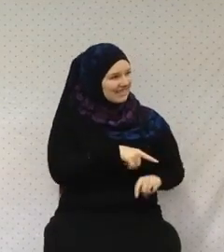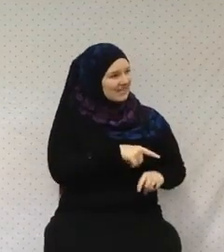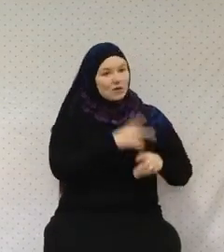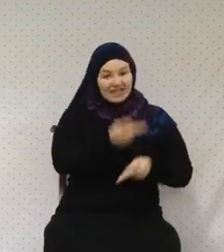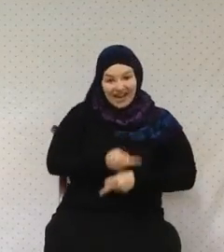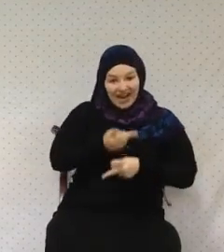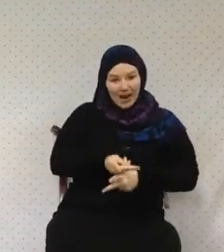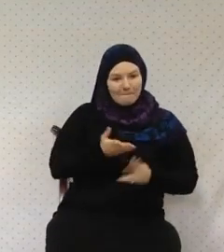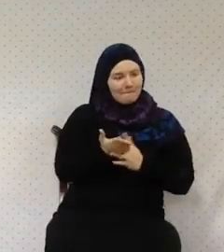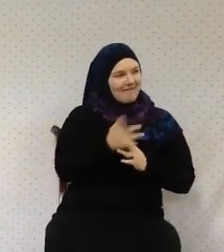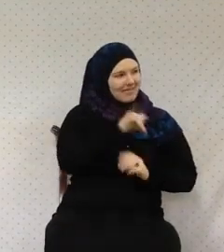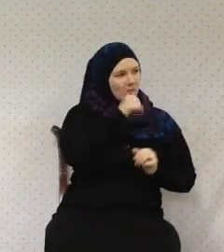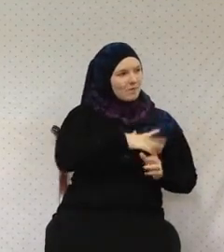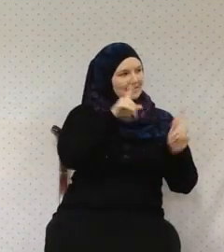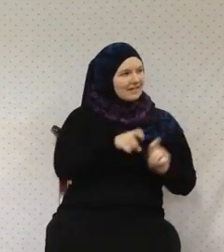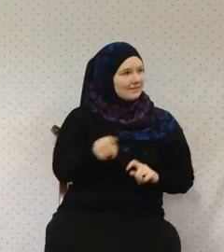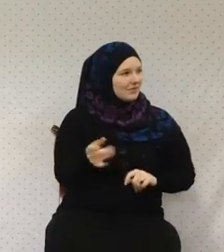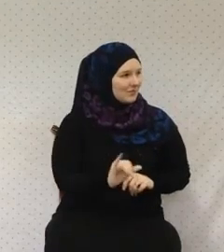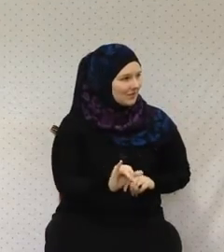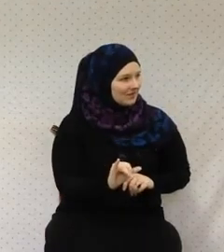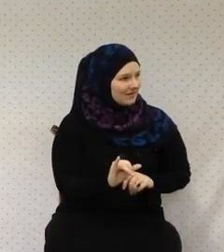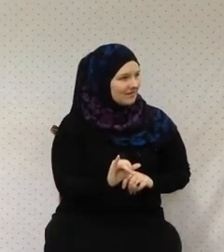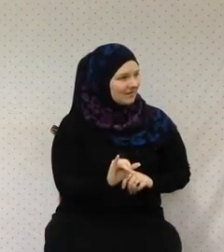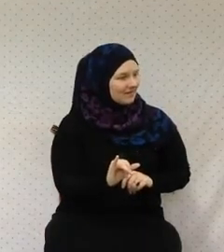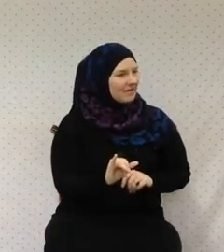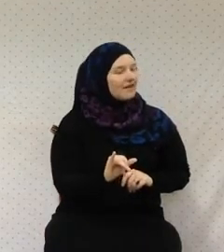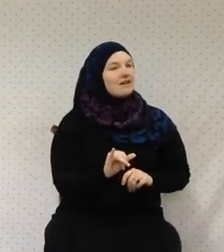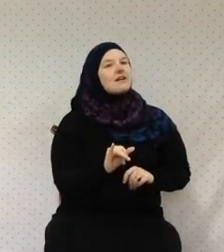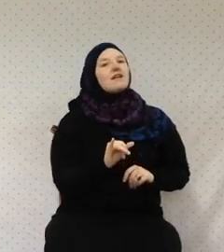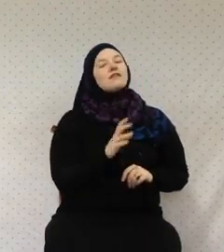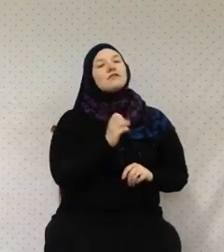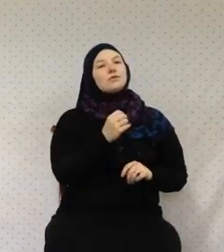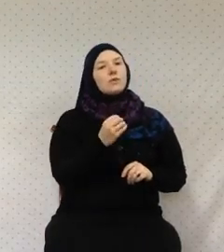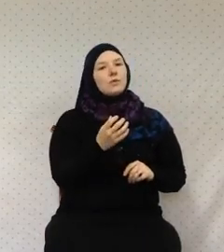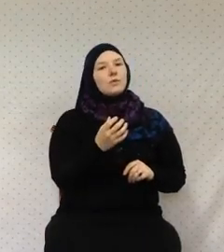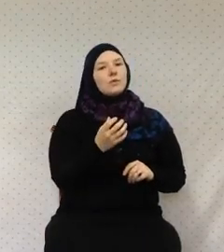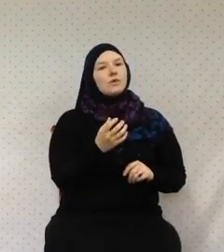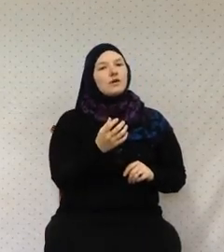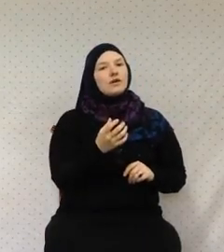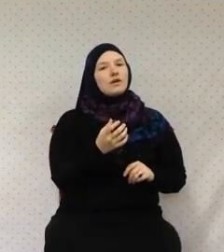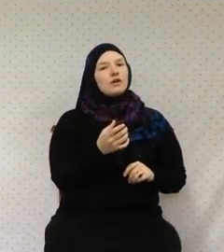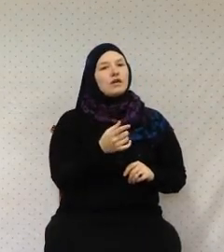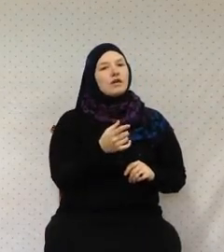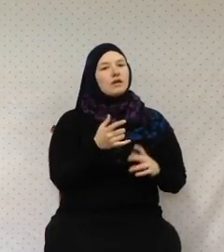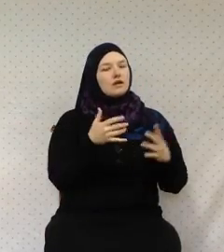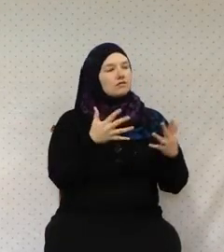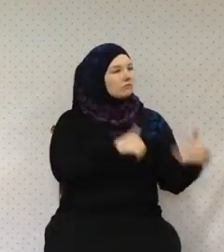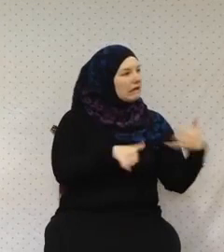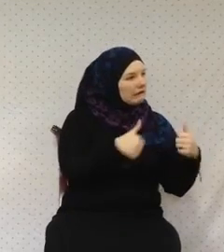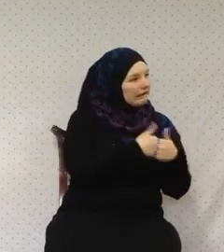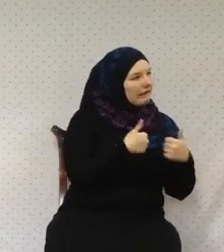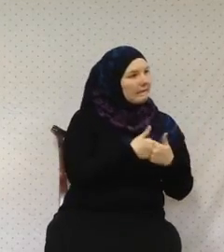Then through his test, not agreeing to play her game and refusing to violate his